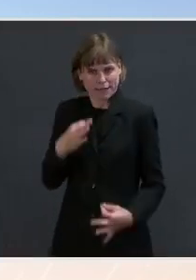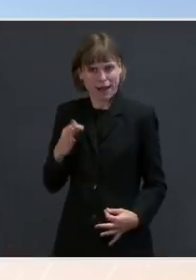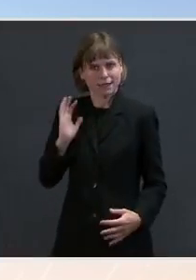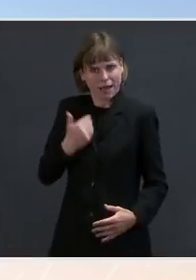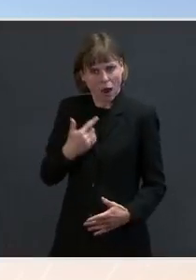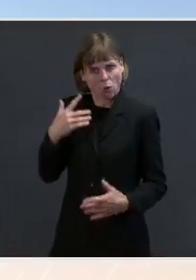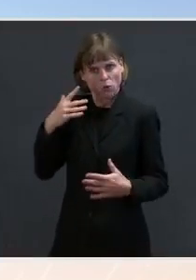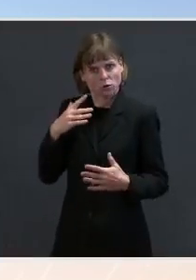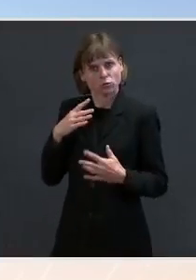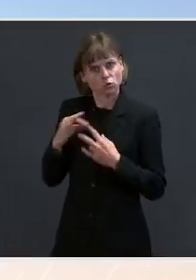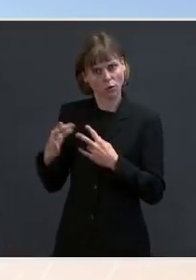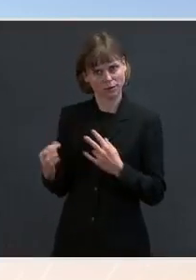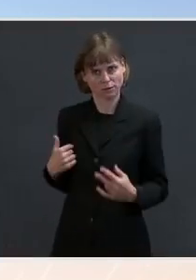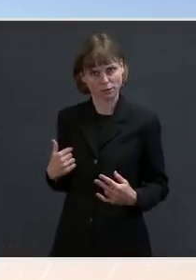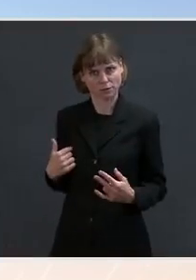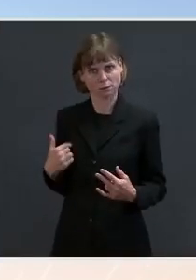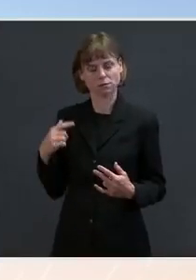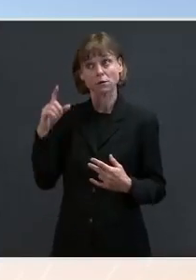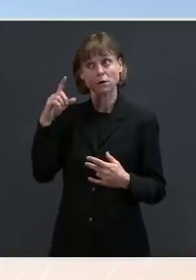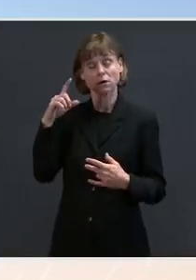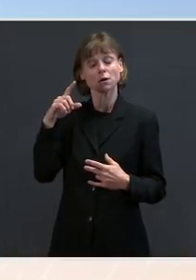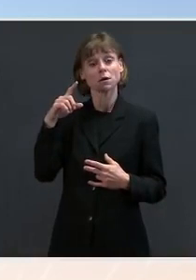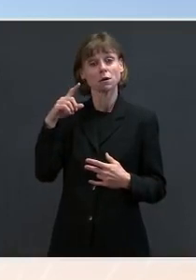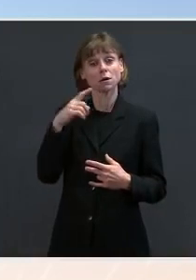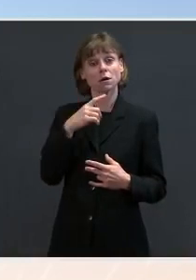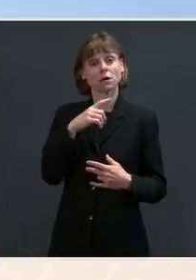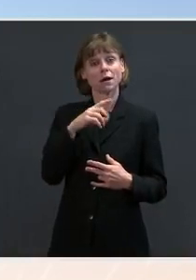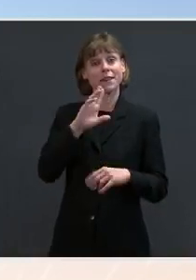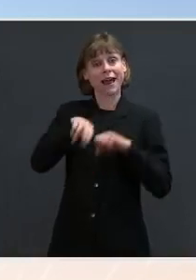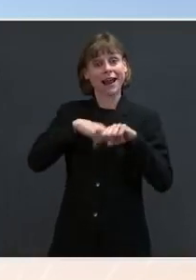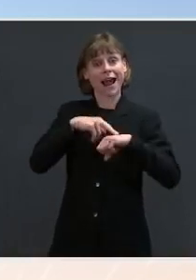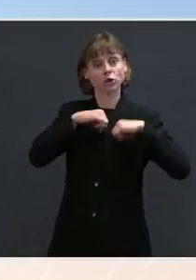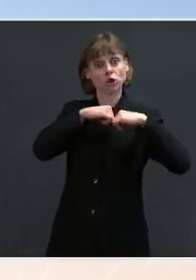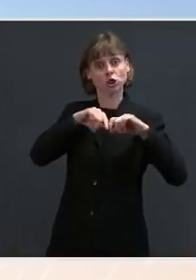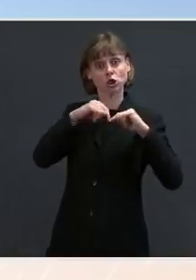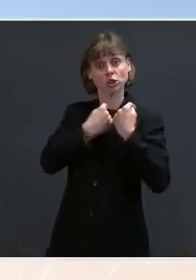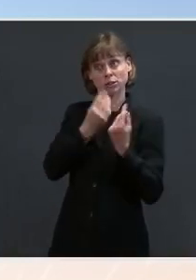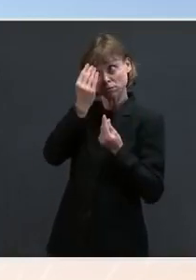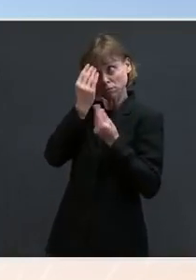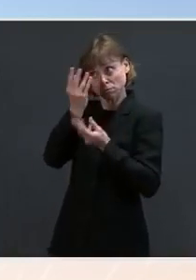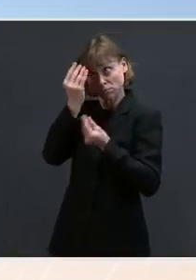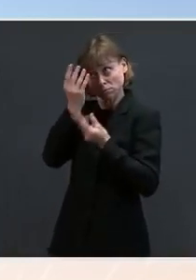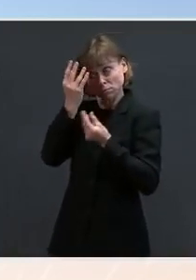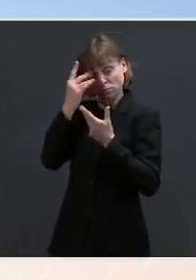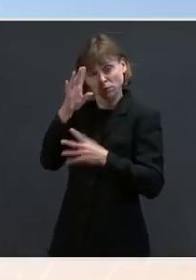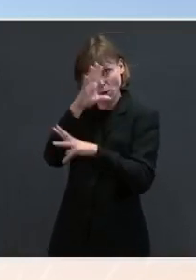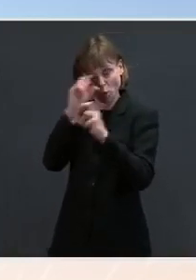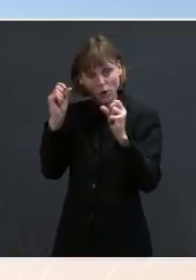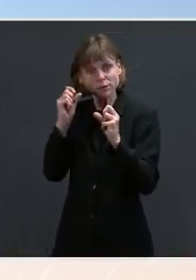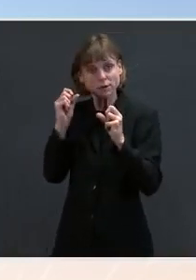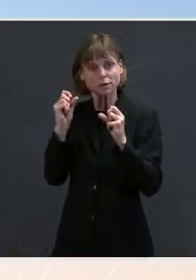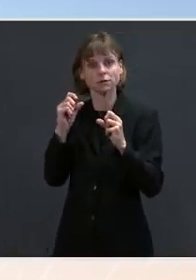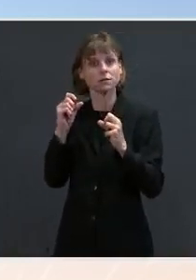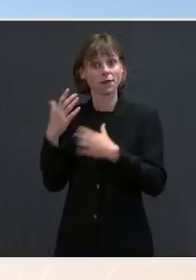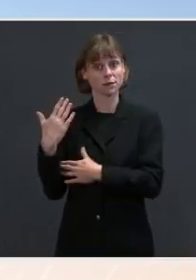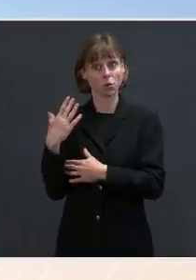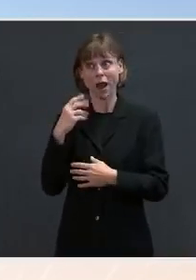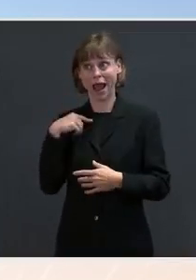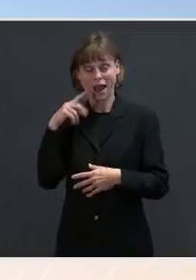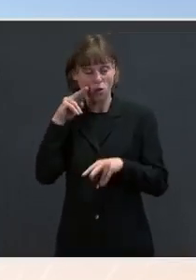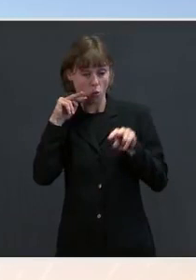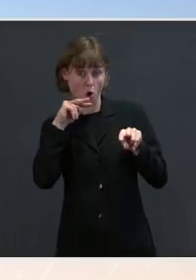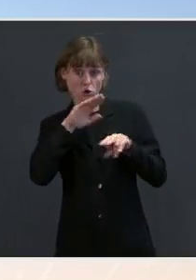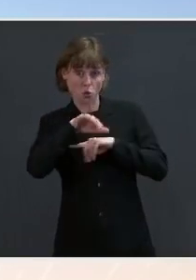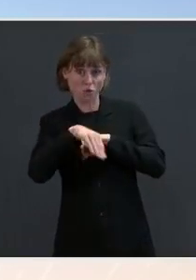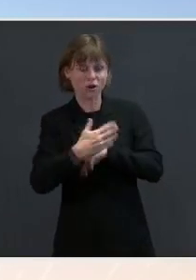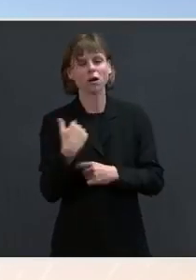president was briefed by his national security team this morning, was, of course, monitoring the details overnight. What we won't do is make